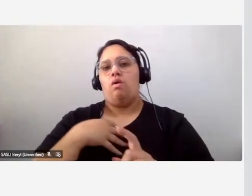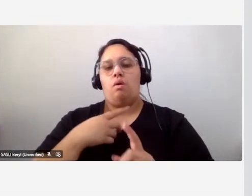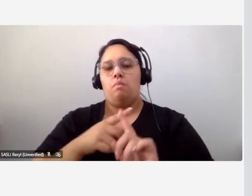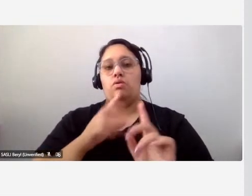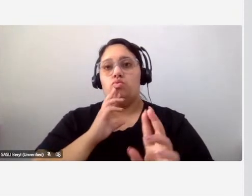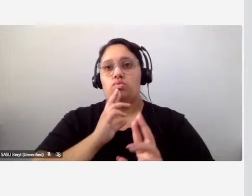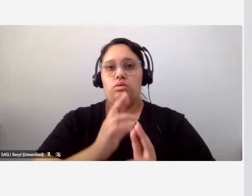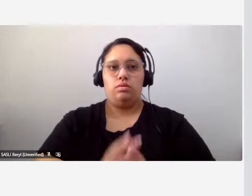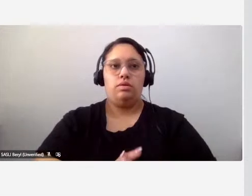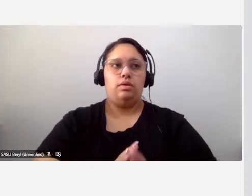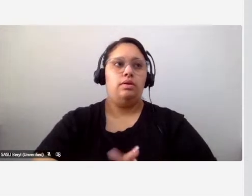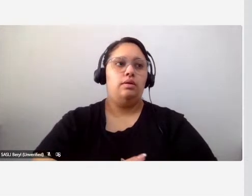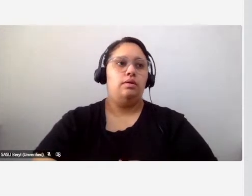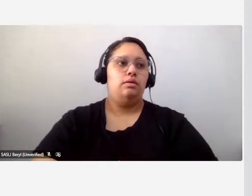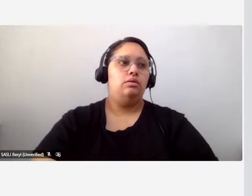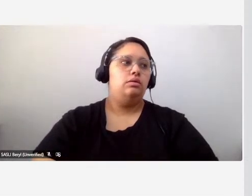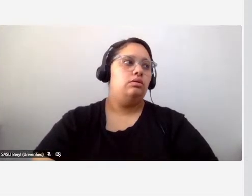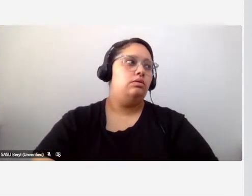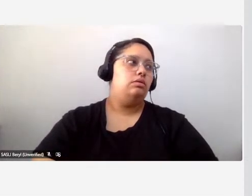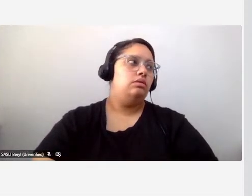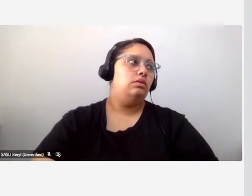to